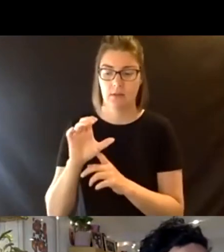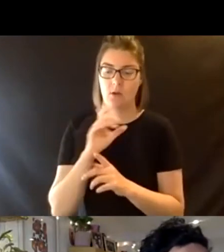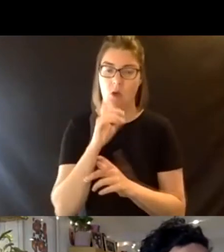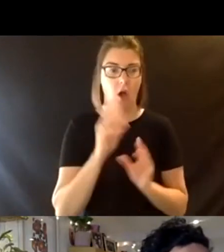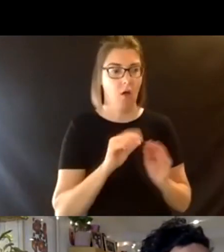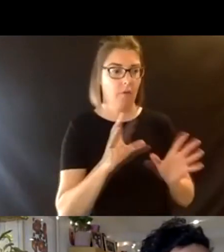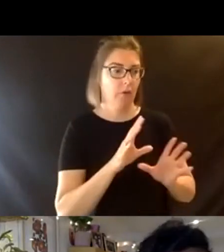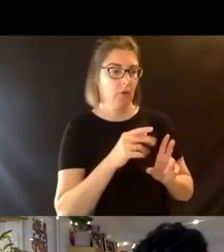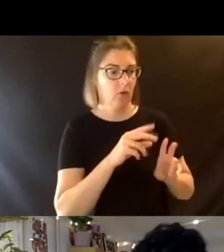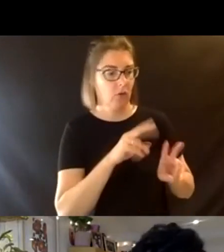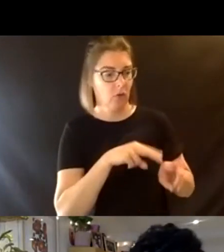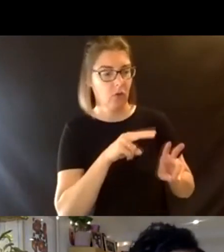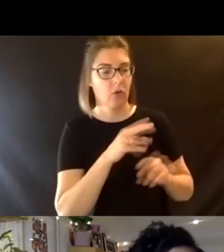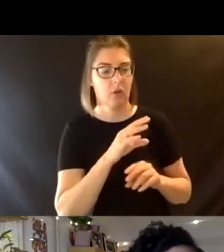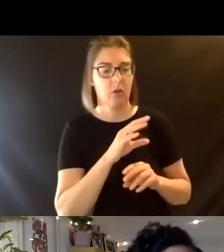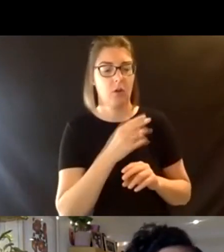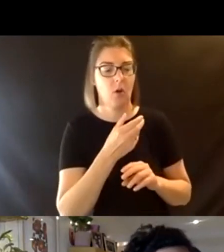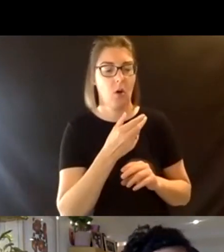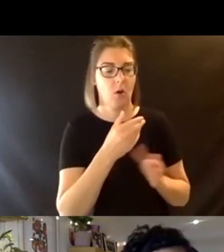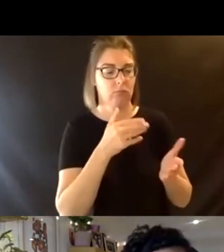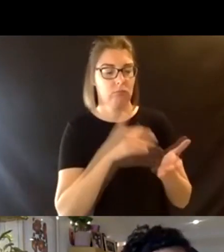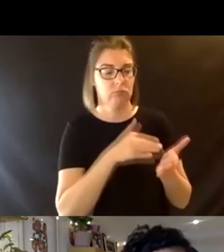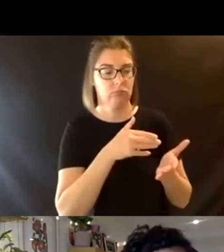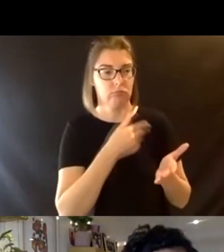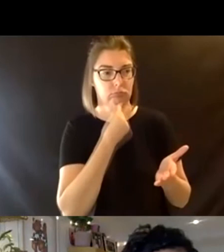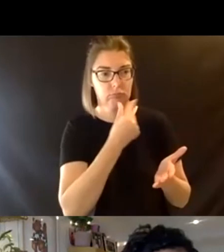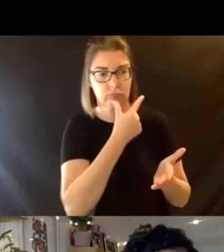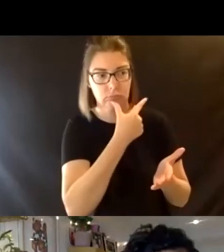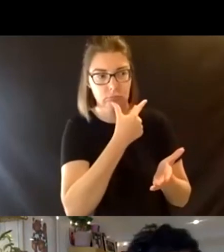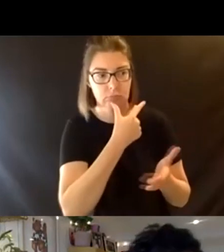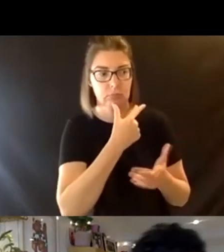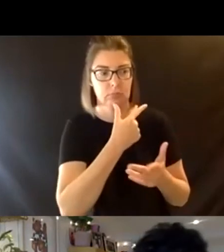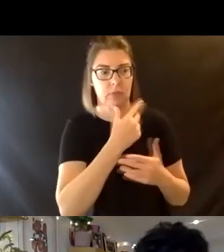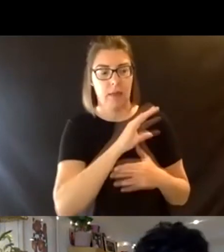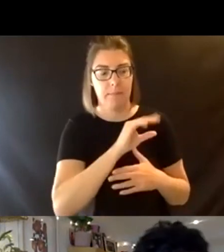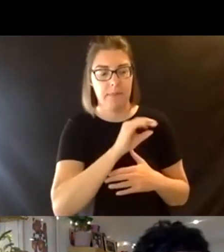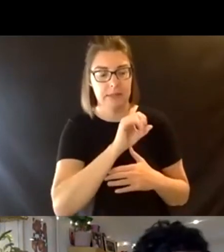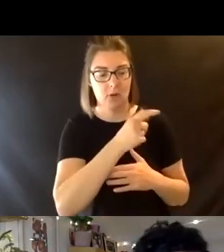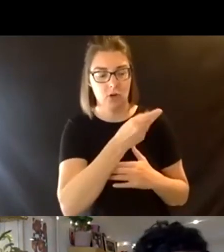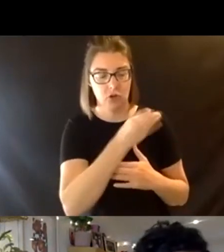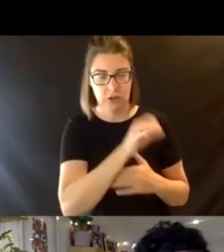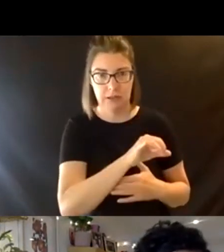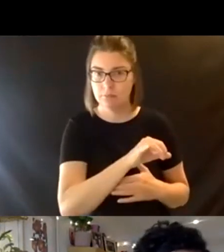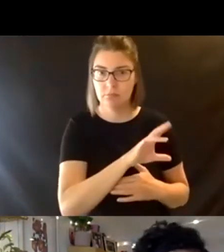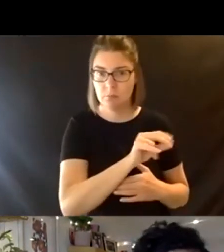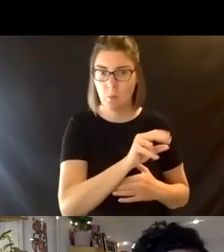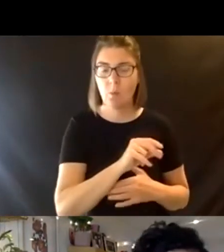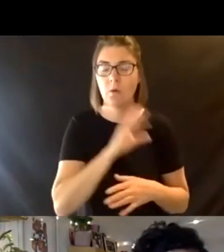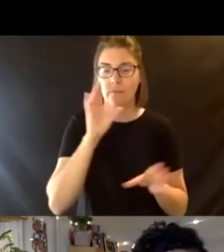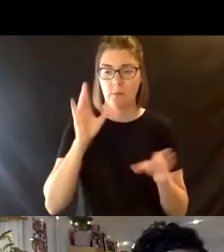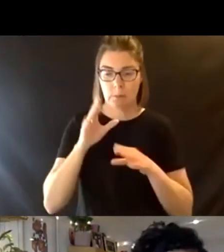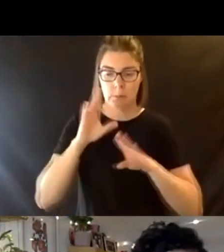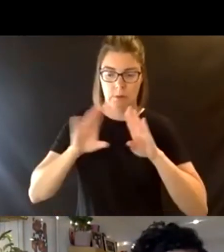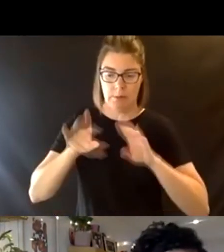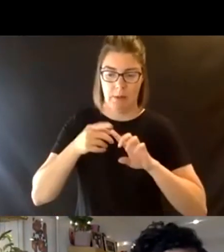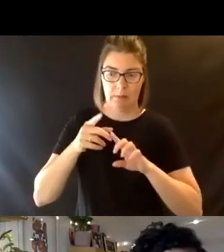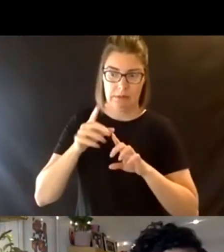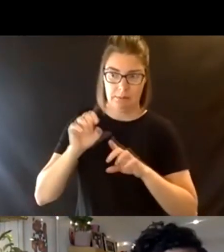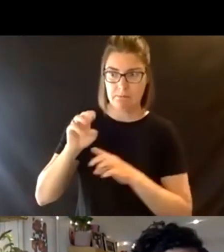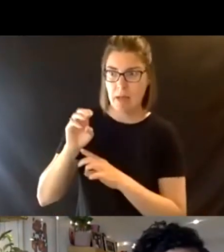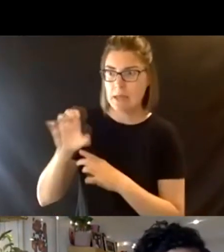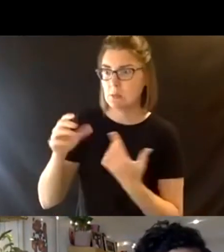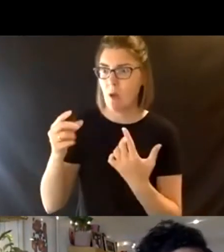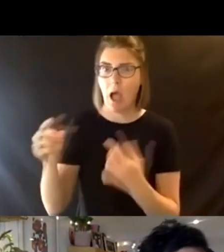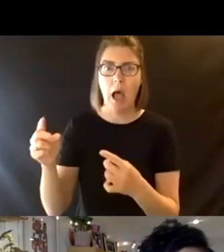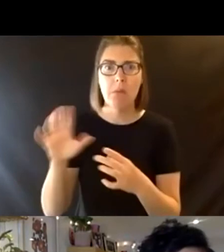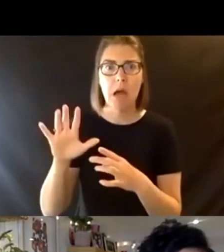homophobia, overt misogyny, is framed as a worry about the state of masculinity. Right,